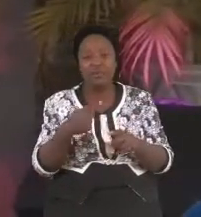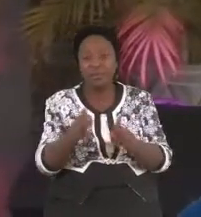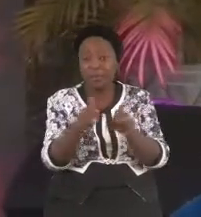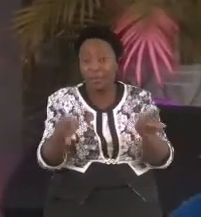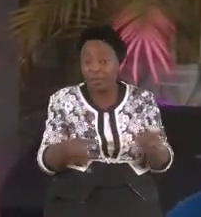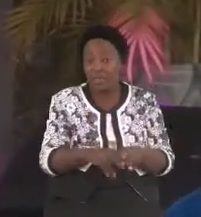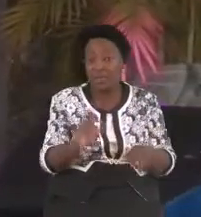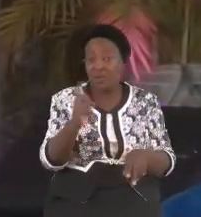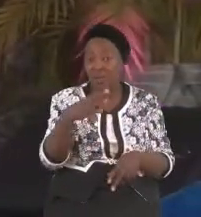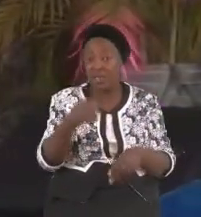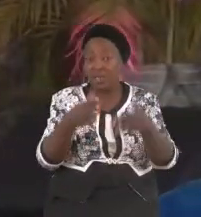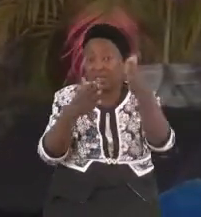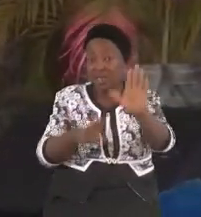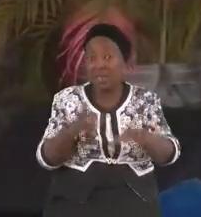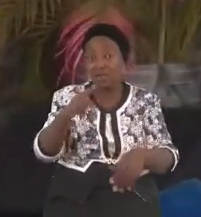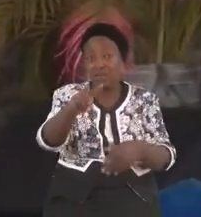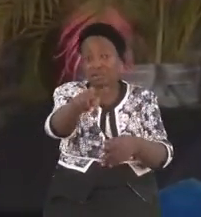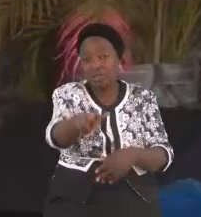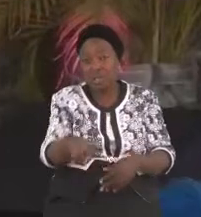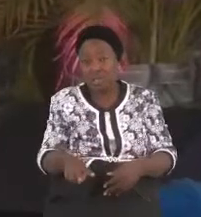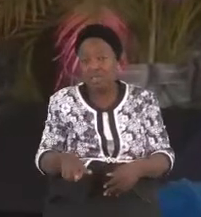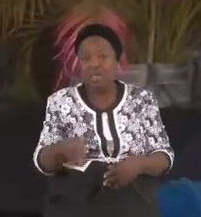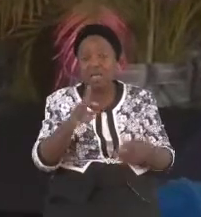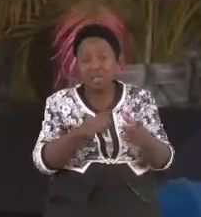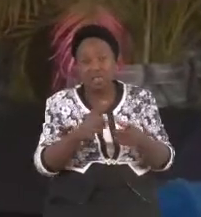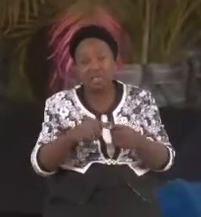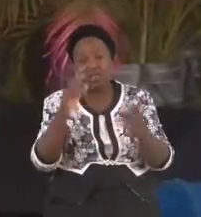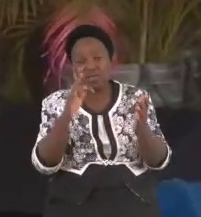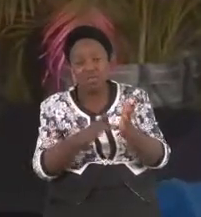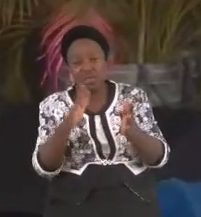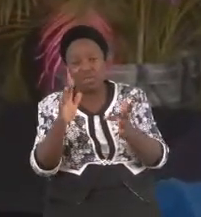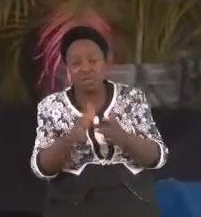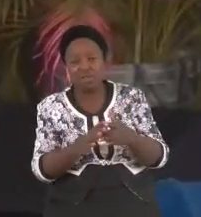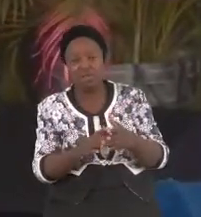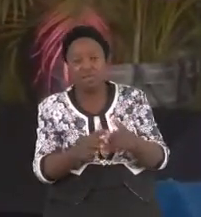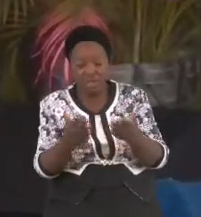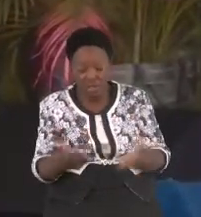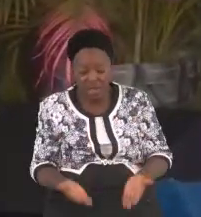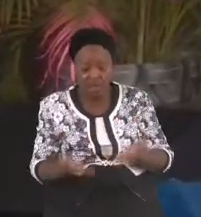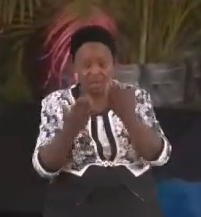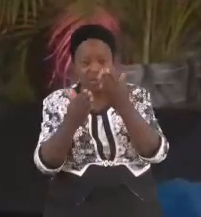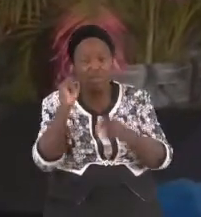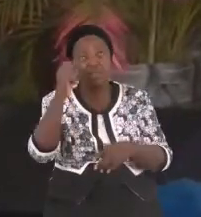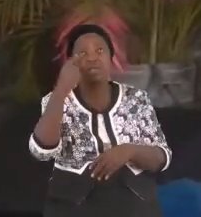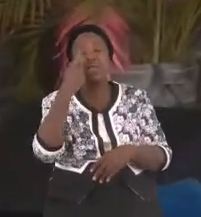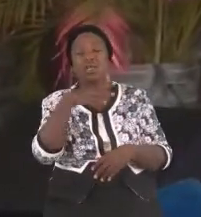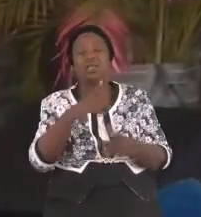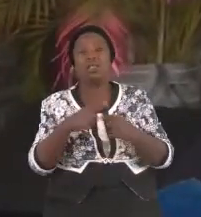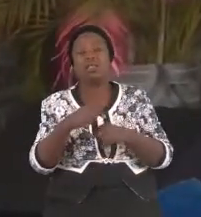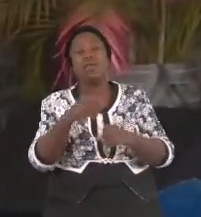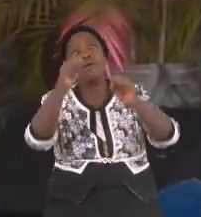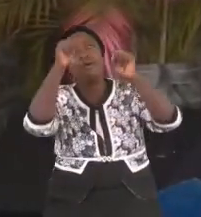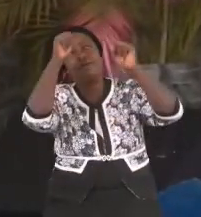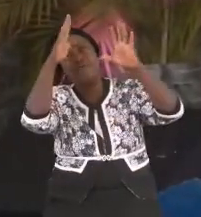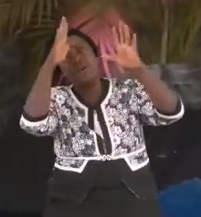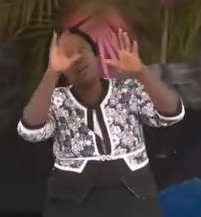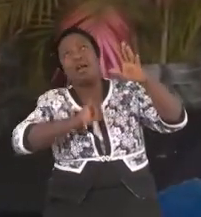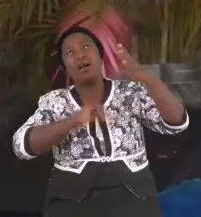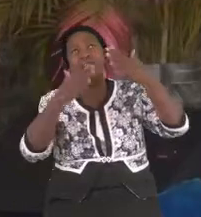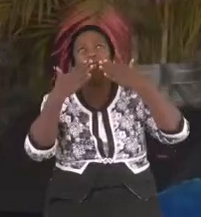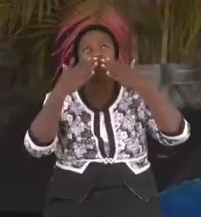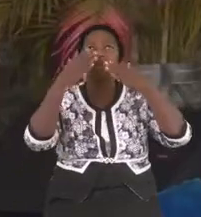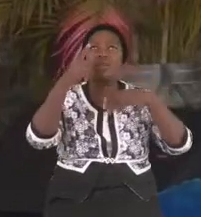dead was laid. And Jesus lifted up his eyes and said, Father, I thank thee